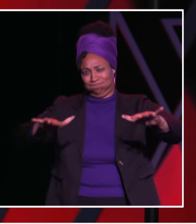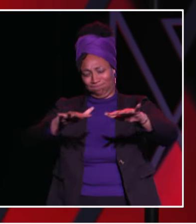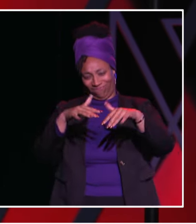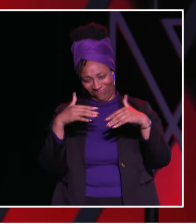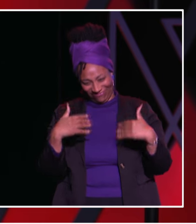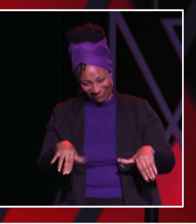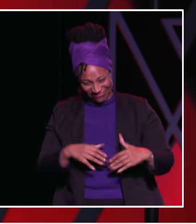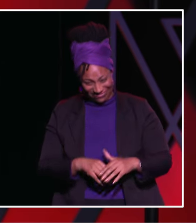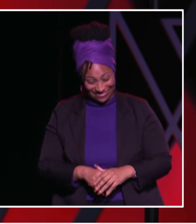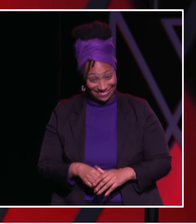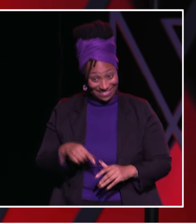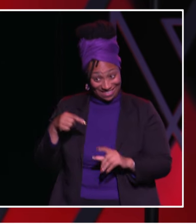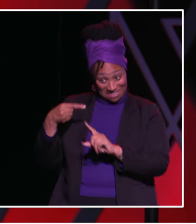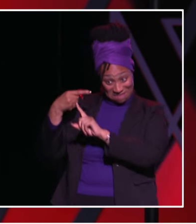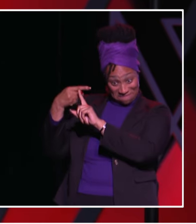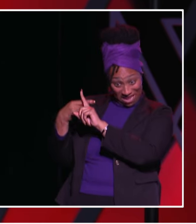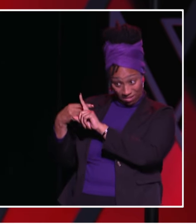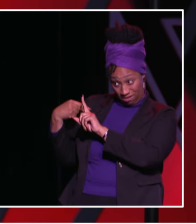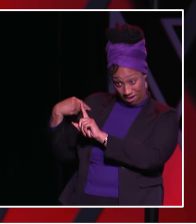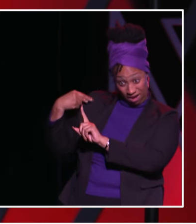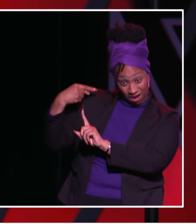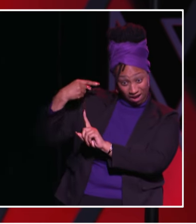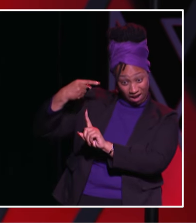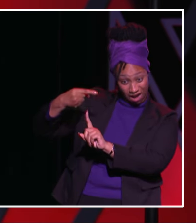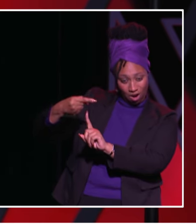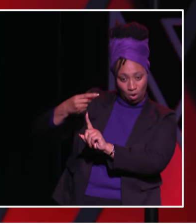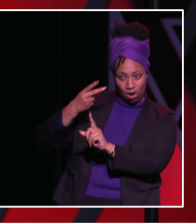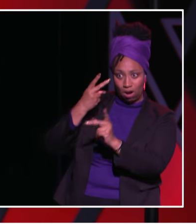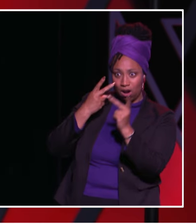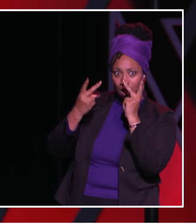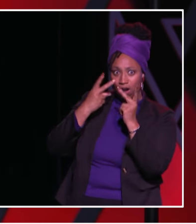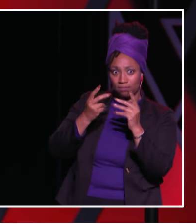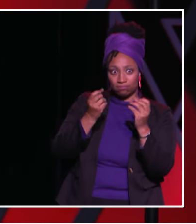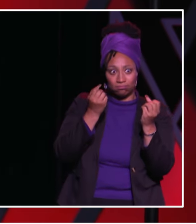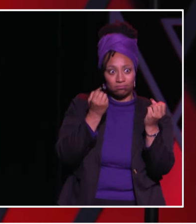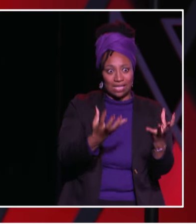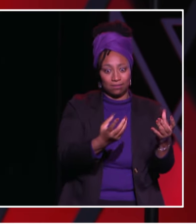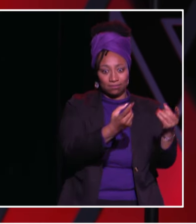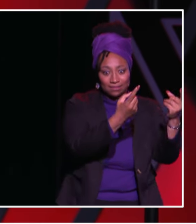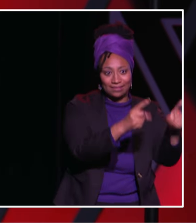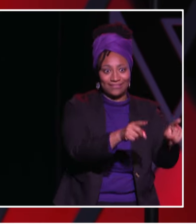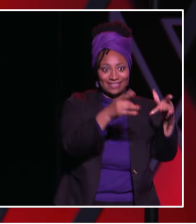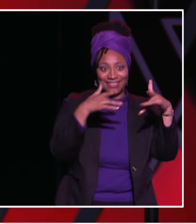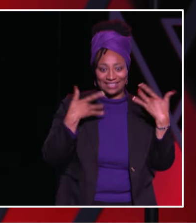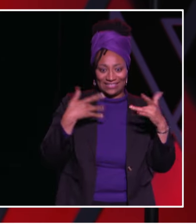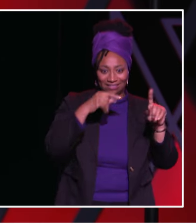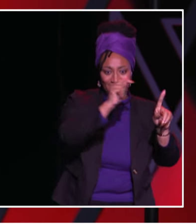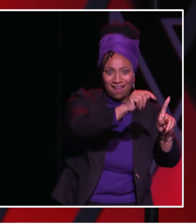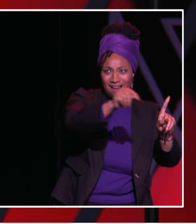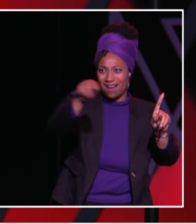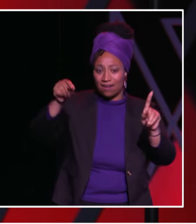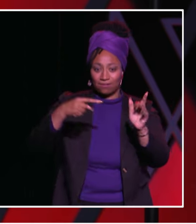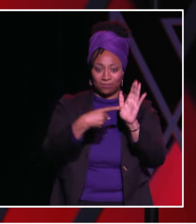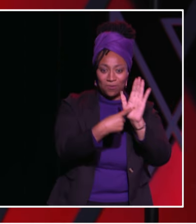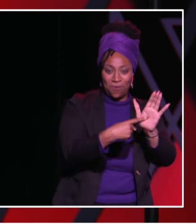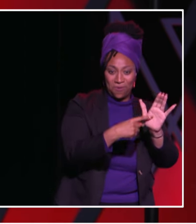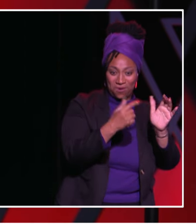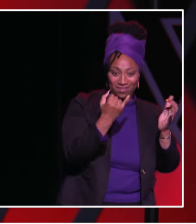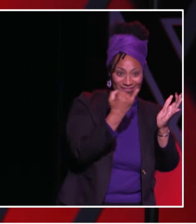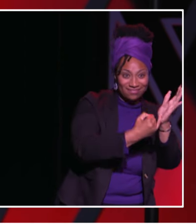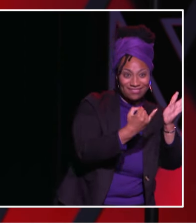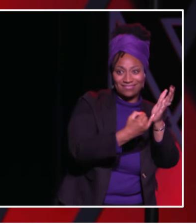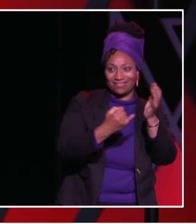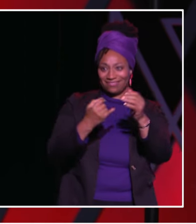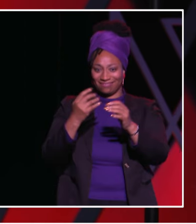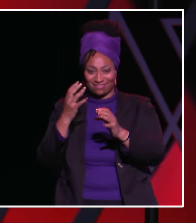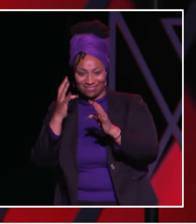been filled with events that showcased the extraordinary talent and energy of our city's creative community, and we hope you